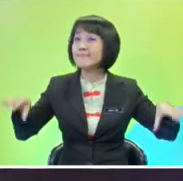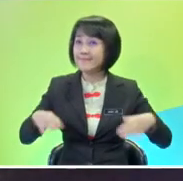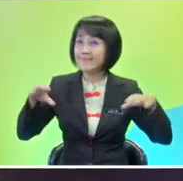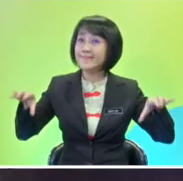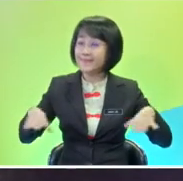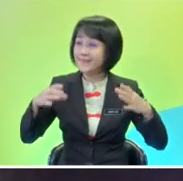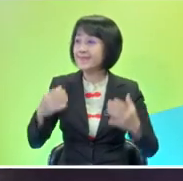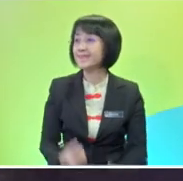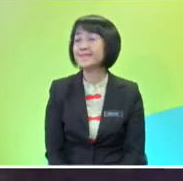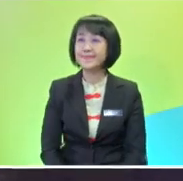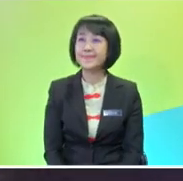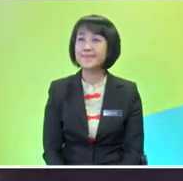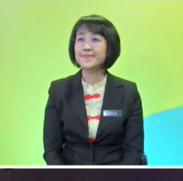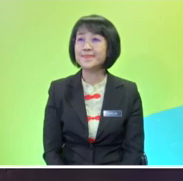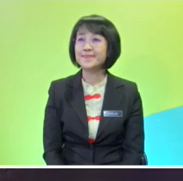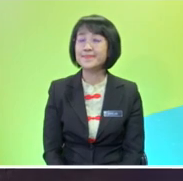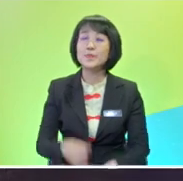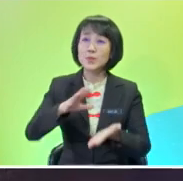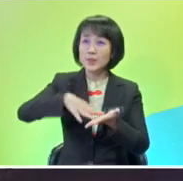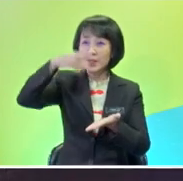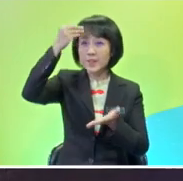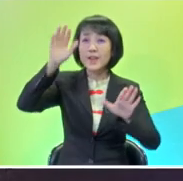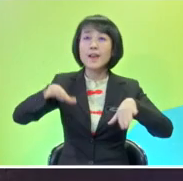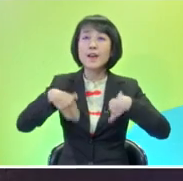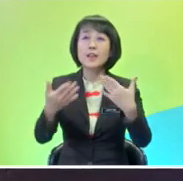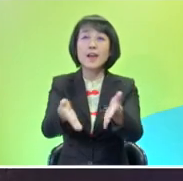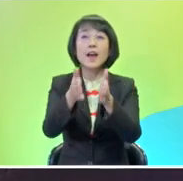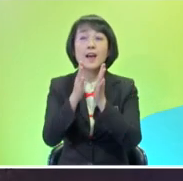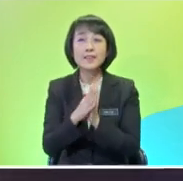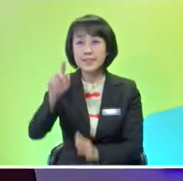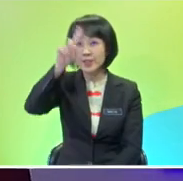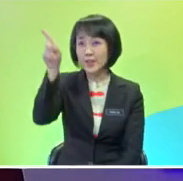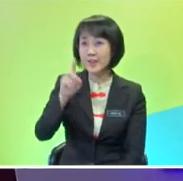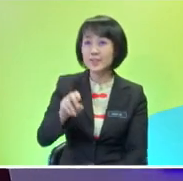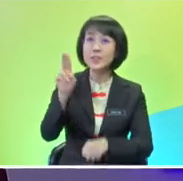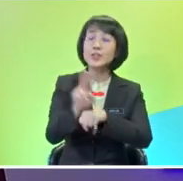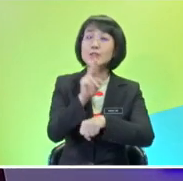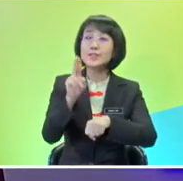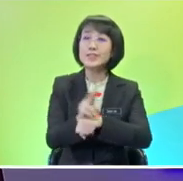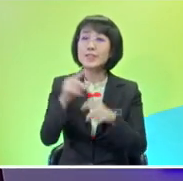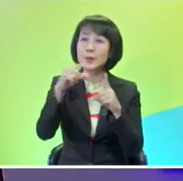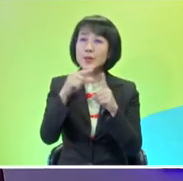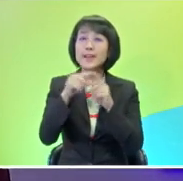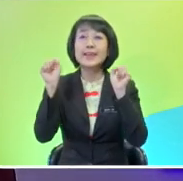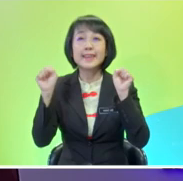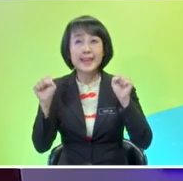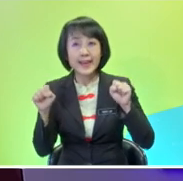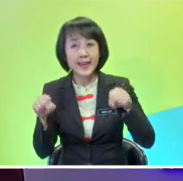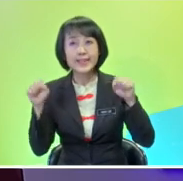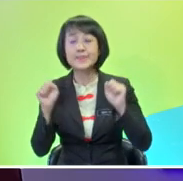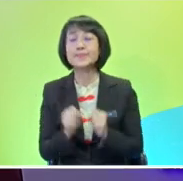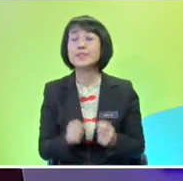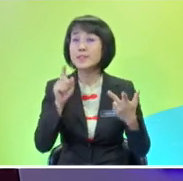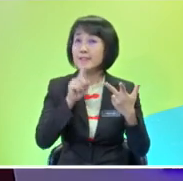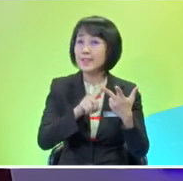yes. is. Yes. And we are also going to learn how to ask questions using the word can. And the third thing we are going